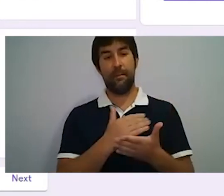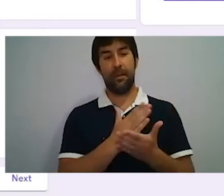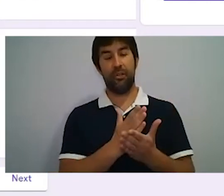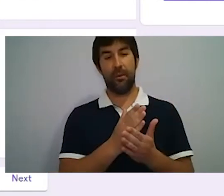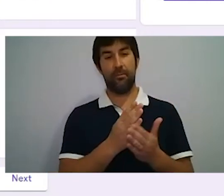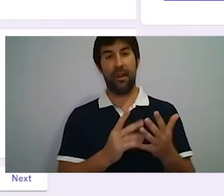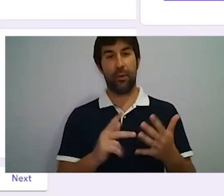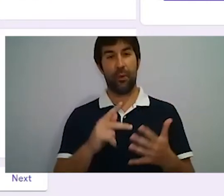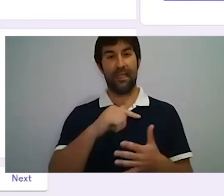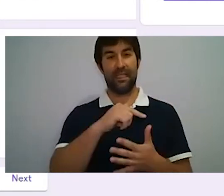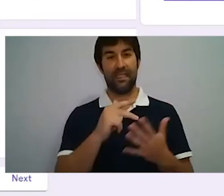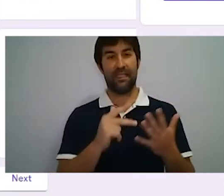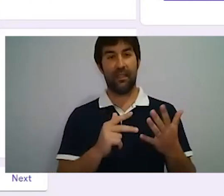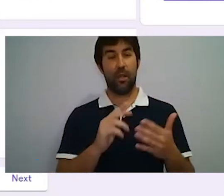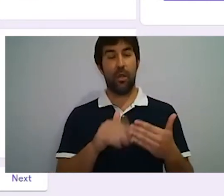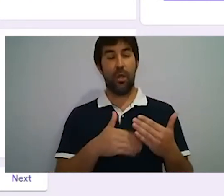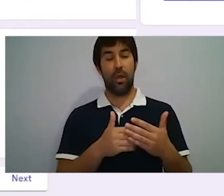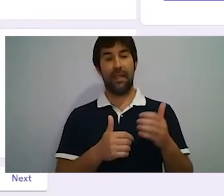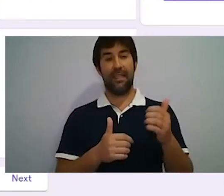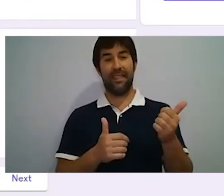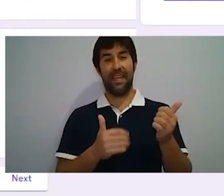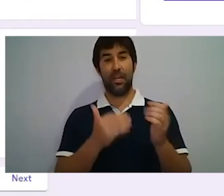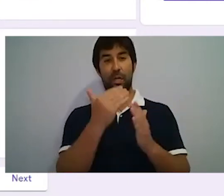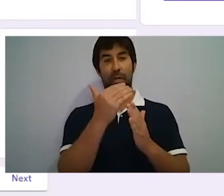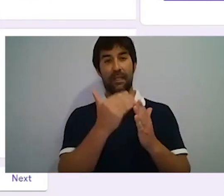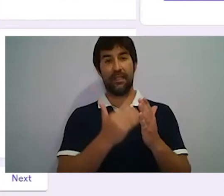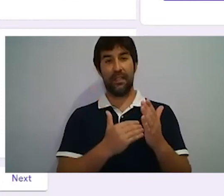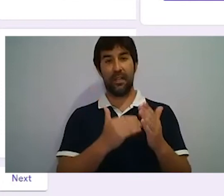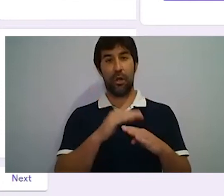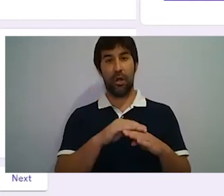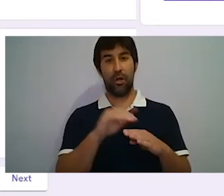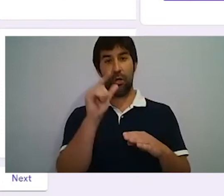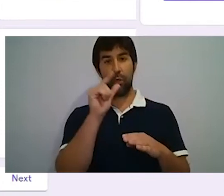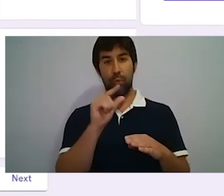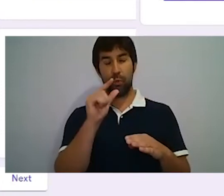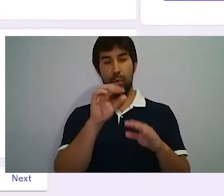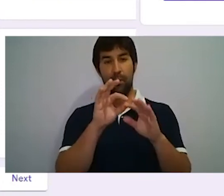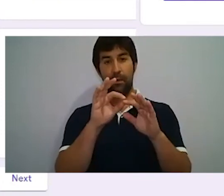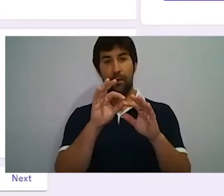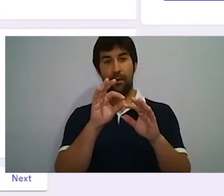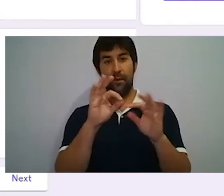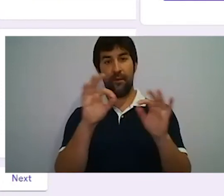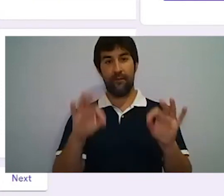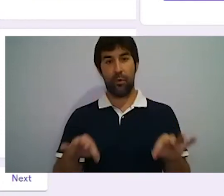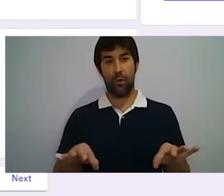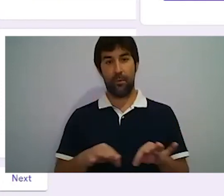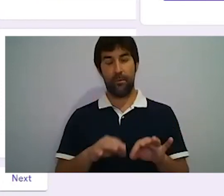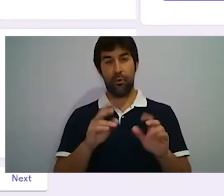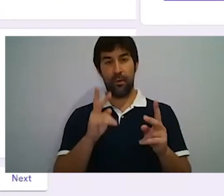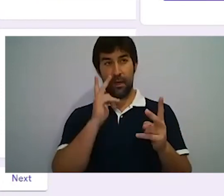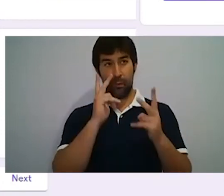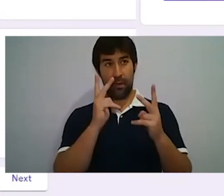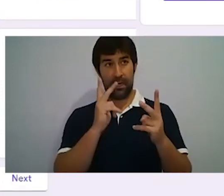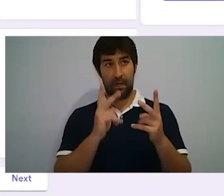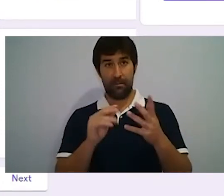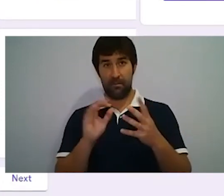prioritization strategy in real time as we're presenting it to you. When we were invited to be sort of the featured department in this